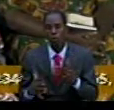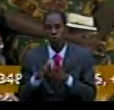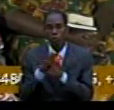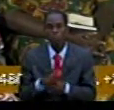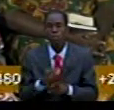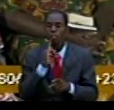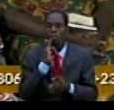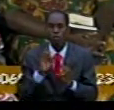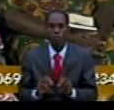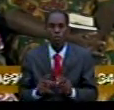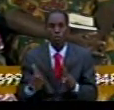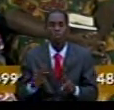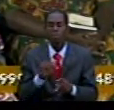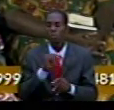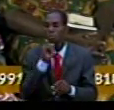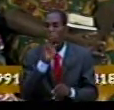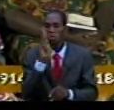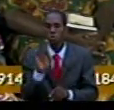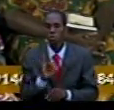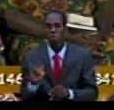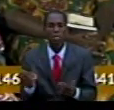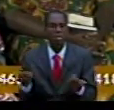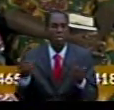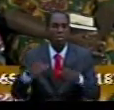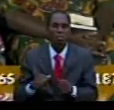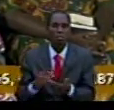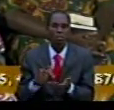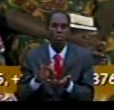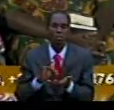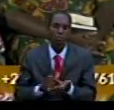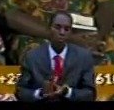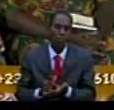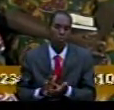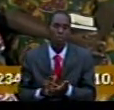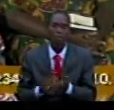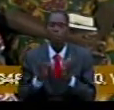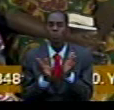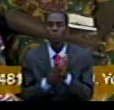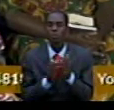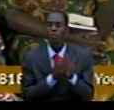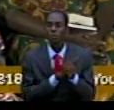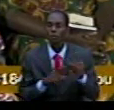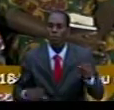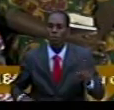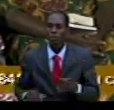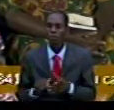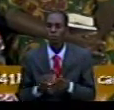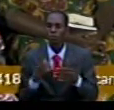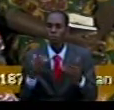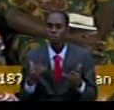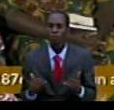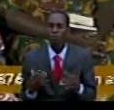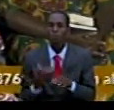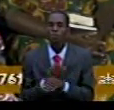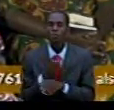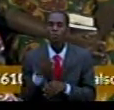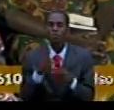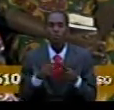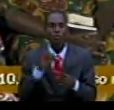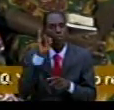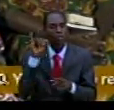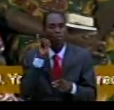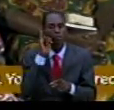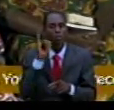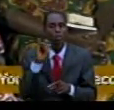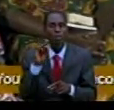of whatsoever kind to remain healthy. Praise the Lord. Now we'll take you to Imo State for